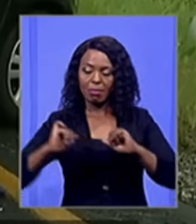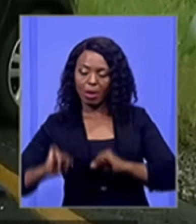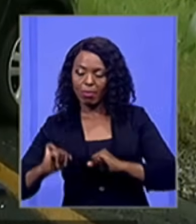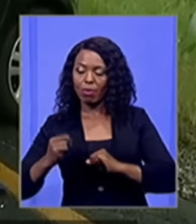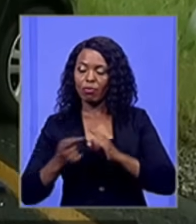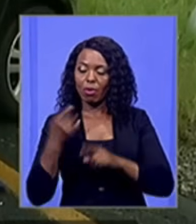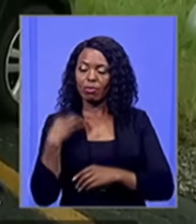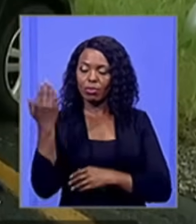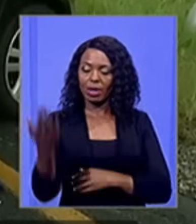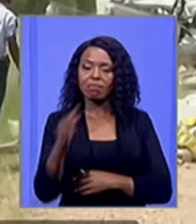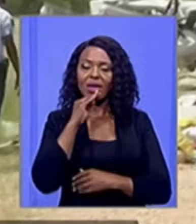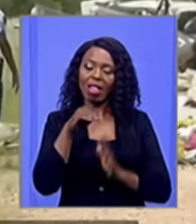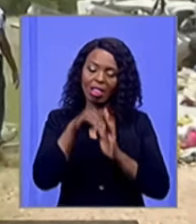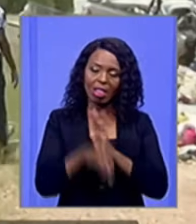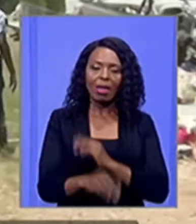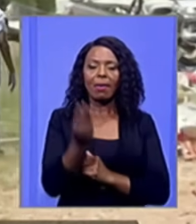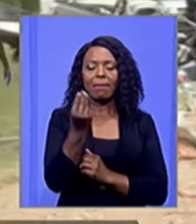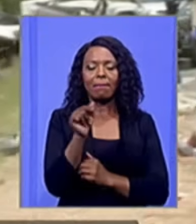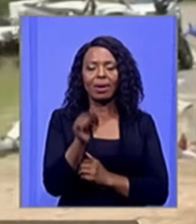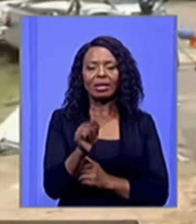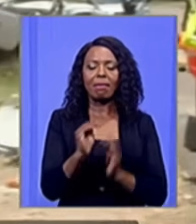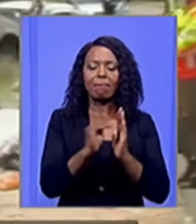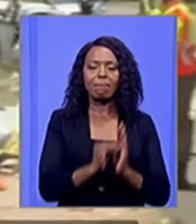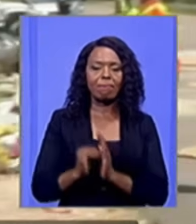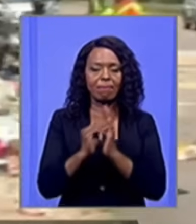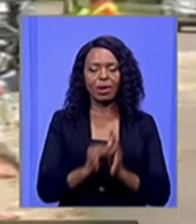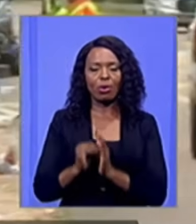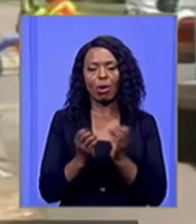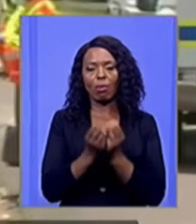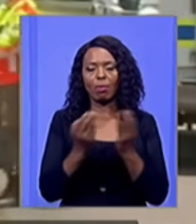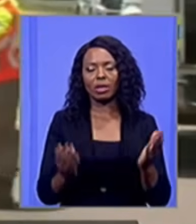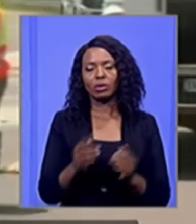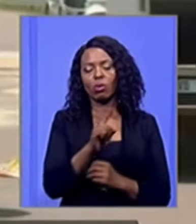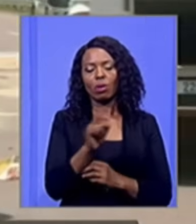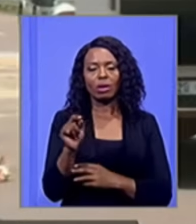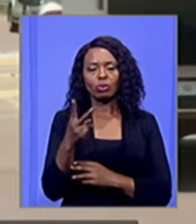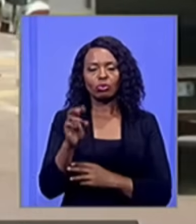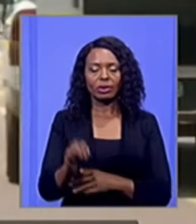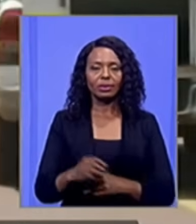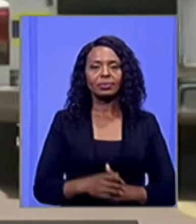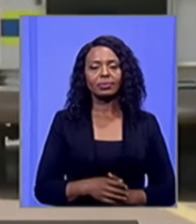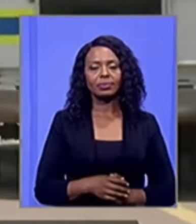ka be lahletswe ke tjhelete e balwang ho diranta tse dimilione tse 120.